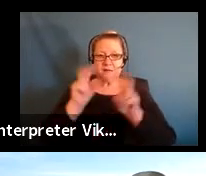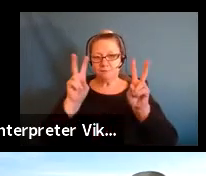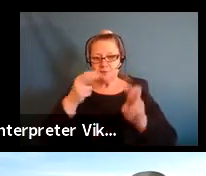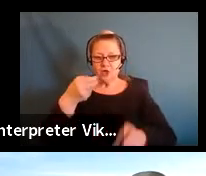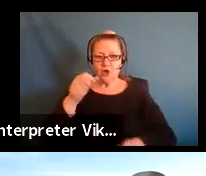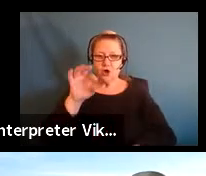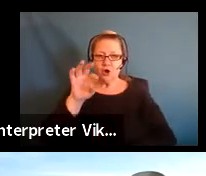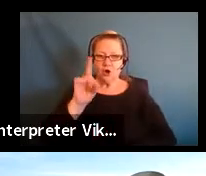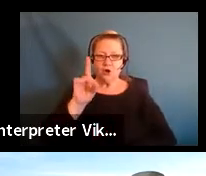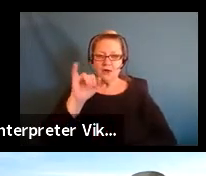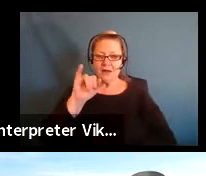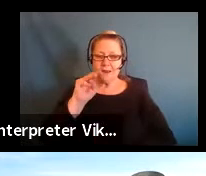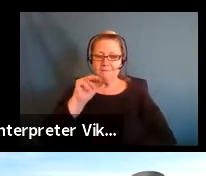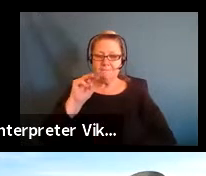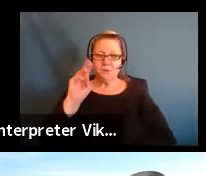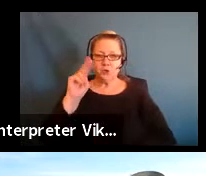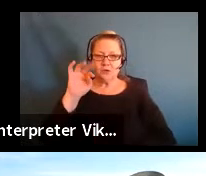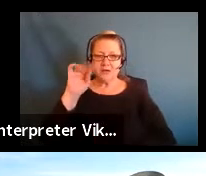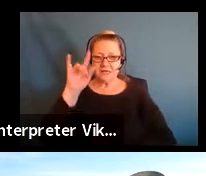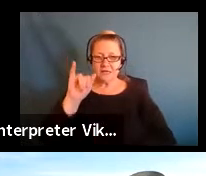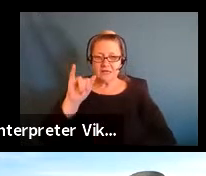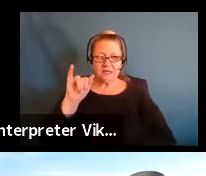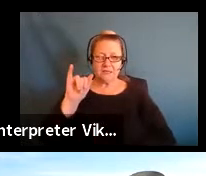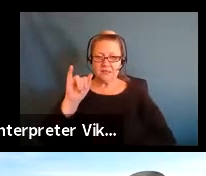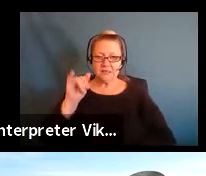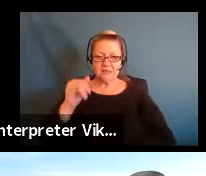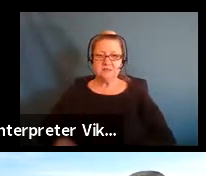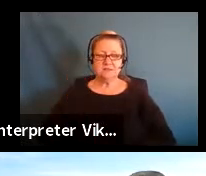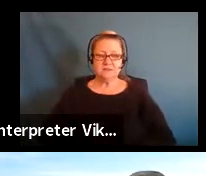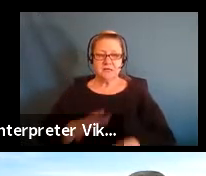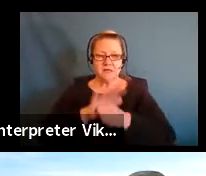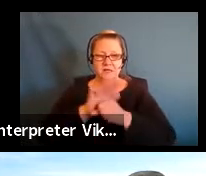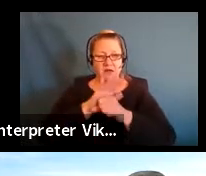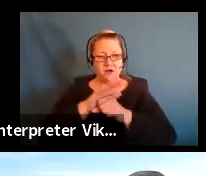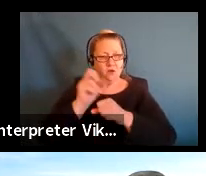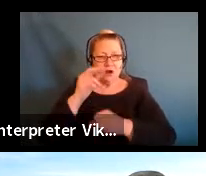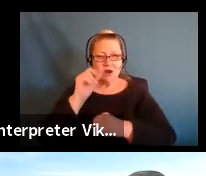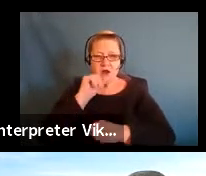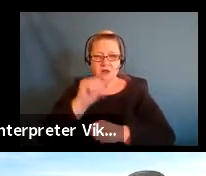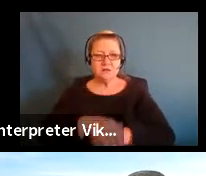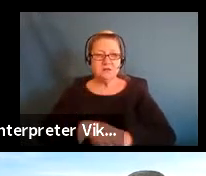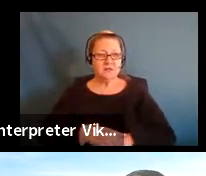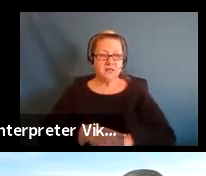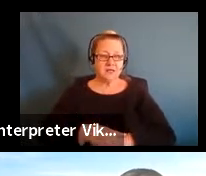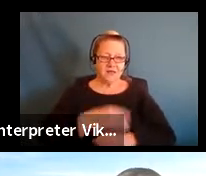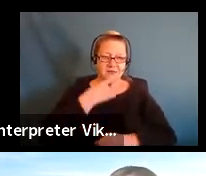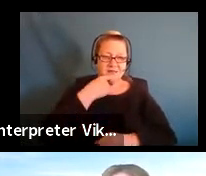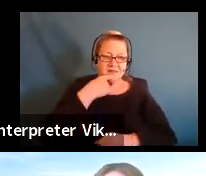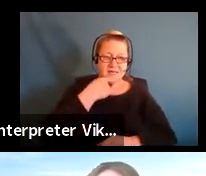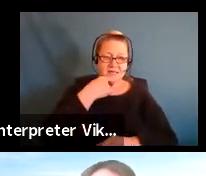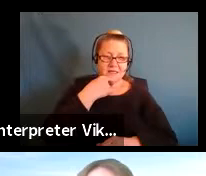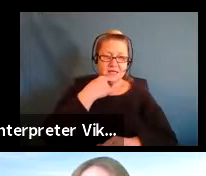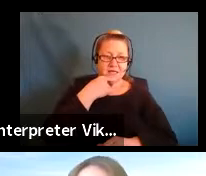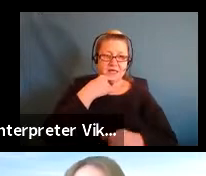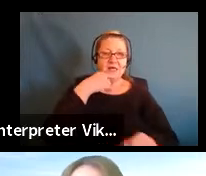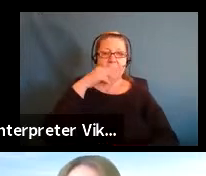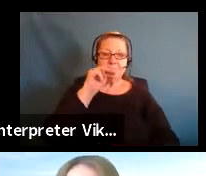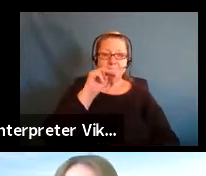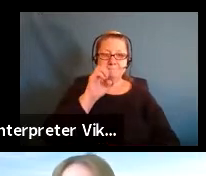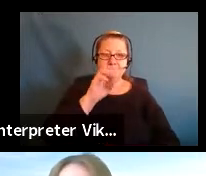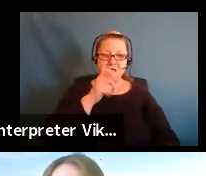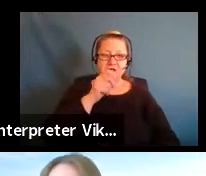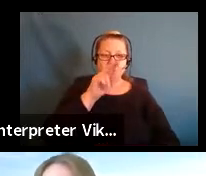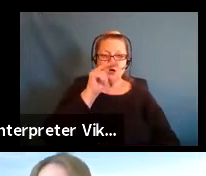need. And I saw in the chat from Dr. Wasserman that the Moderna shows some evidence of that they may have studied it already a little